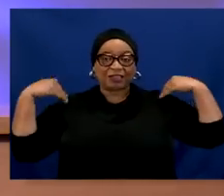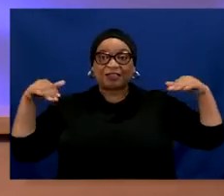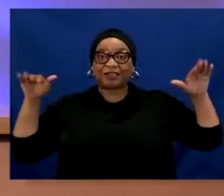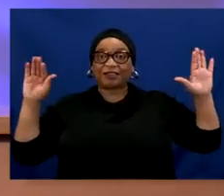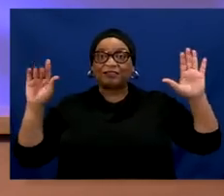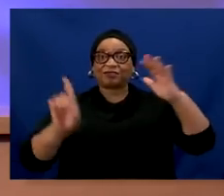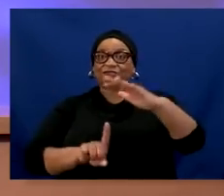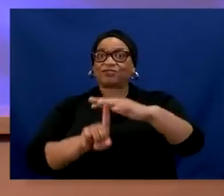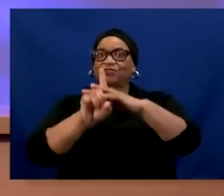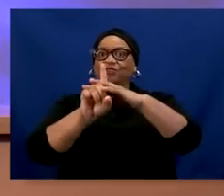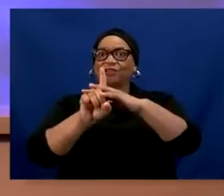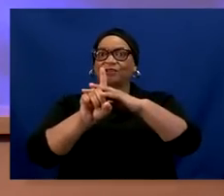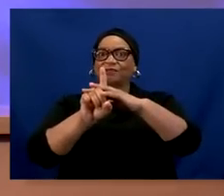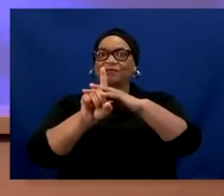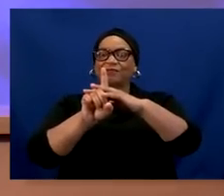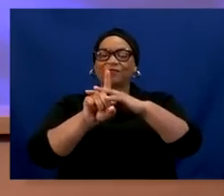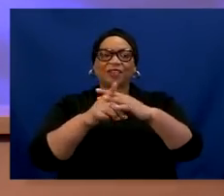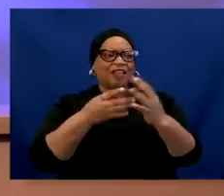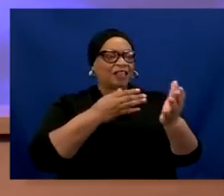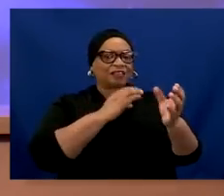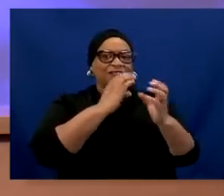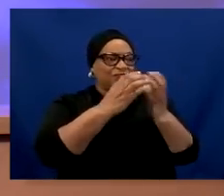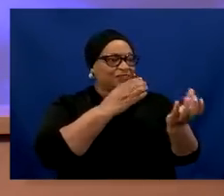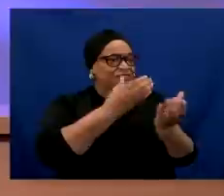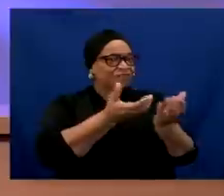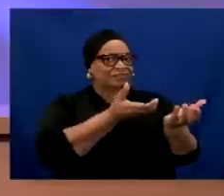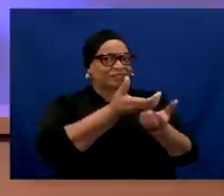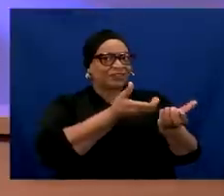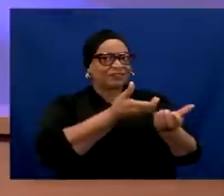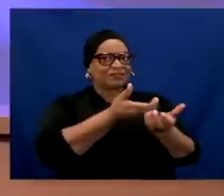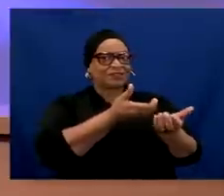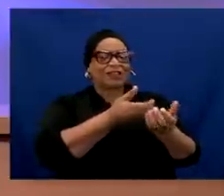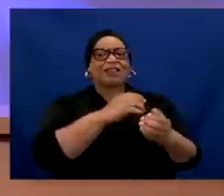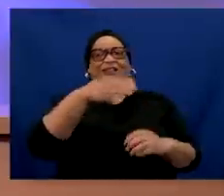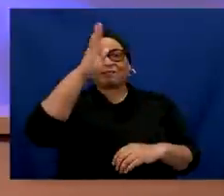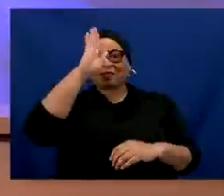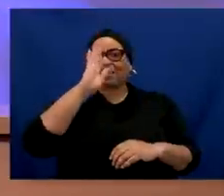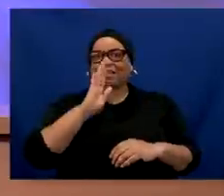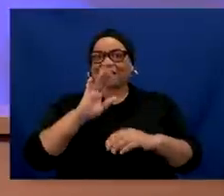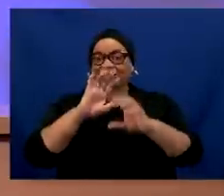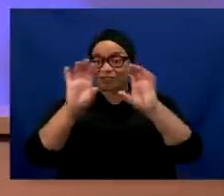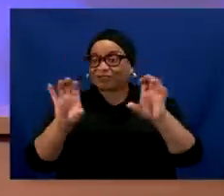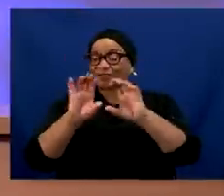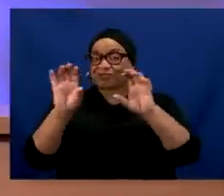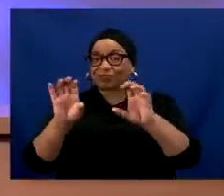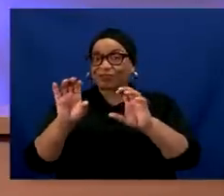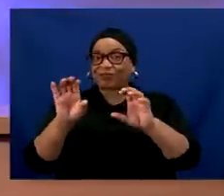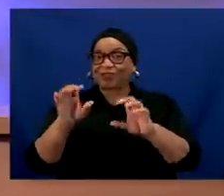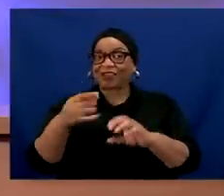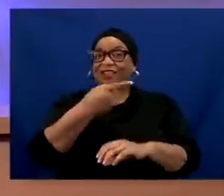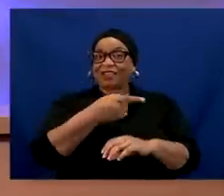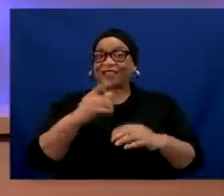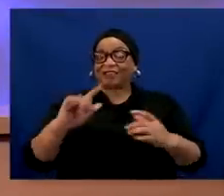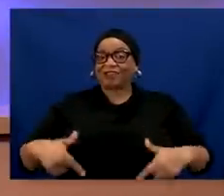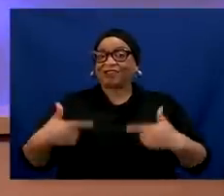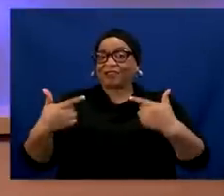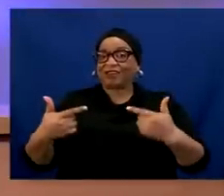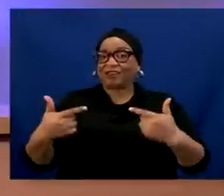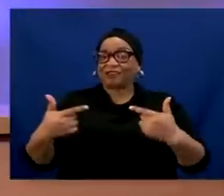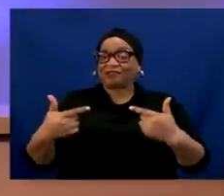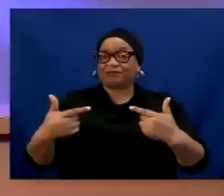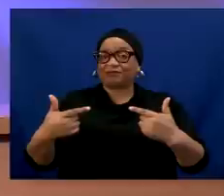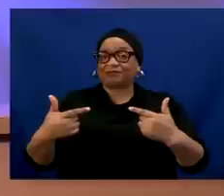up and begins to talk to her about what God is about to do in her life. That God